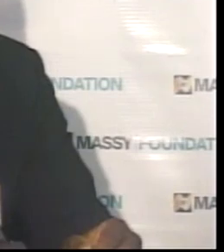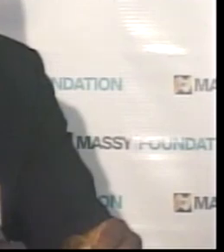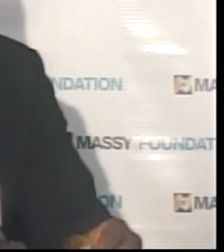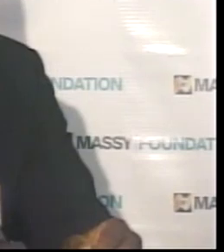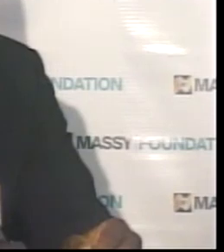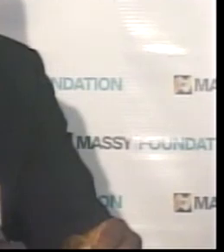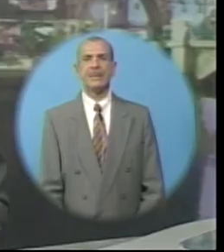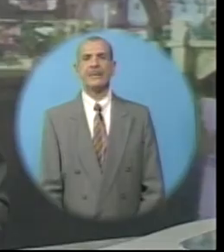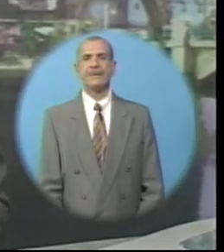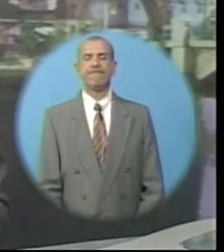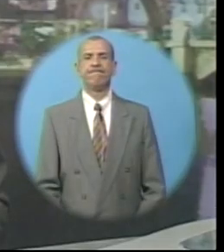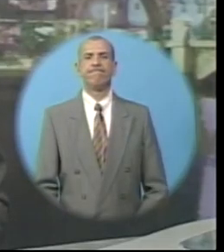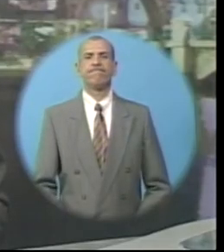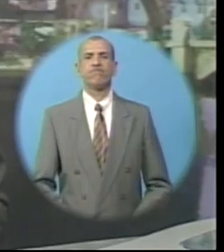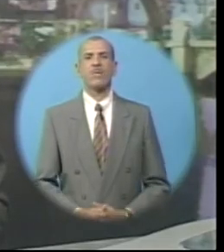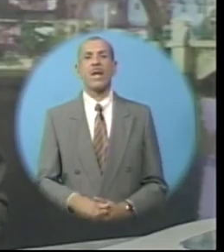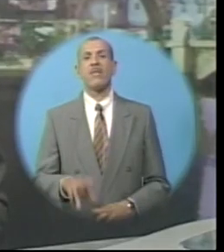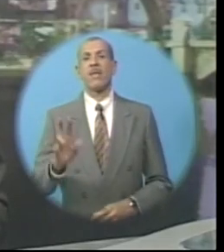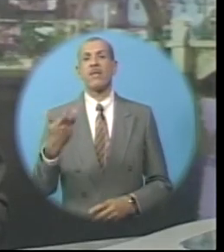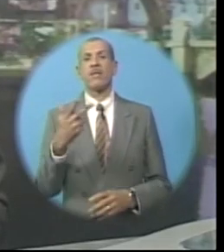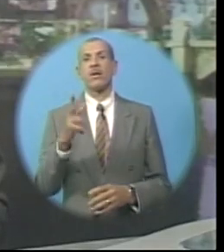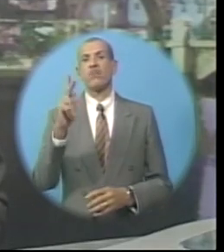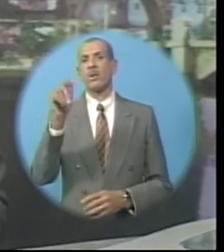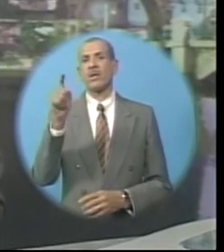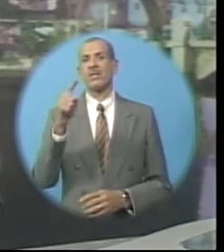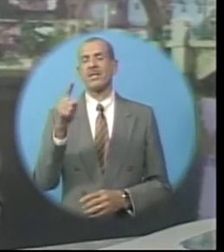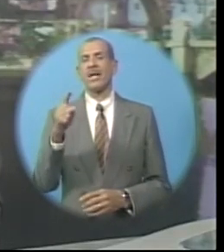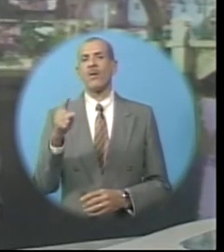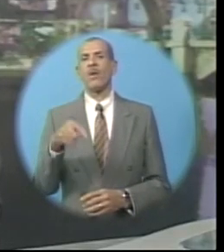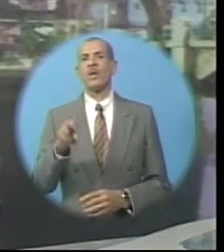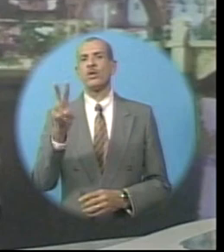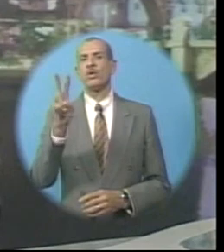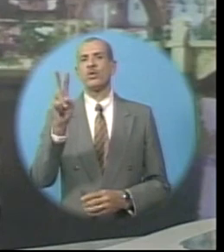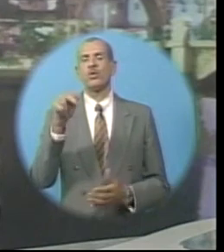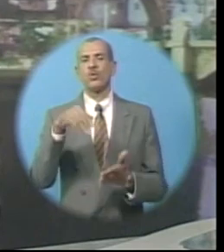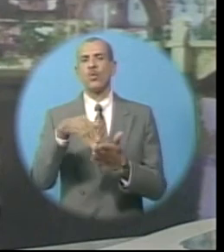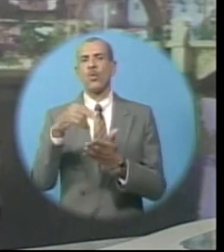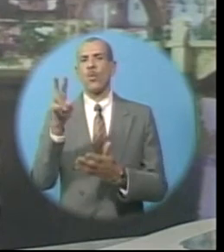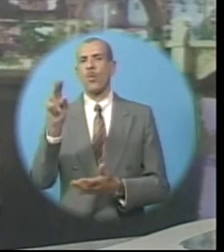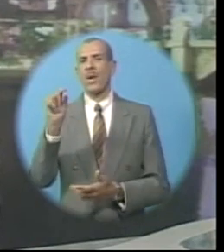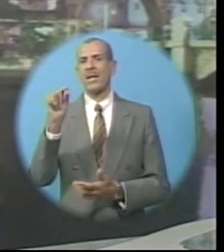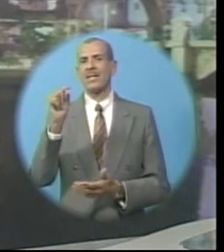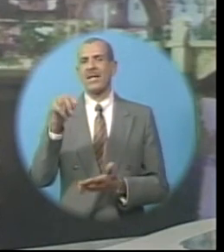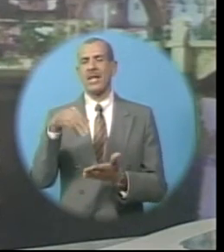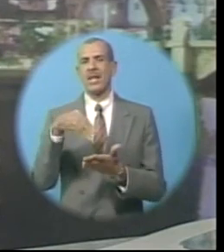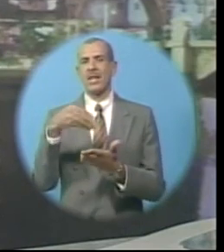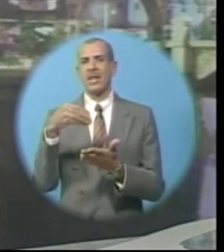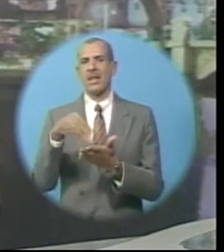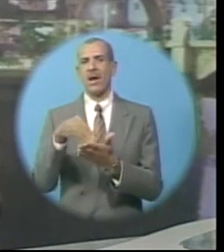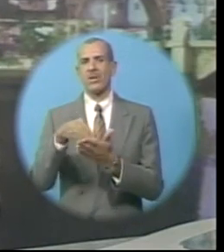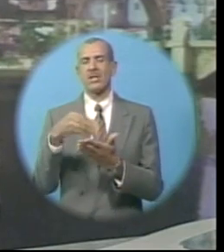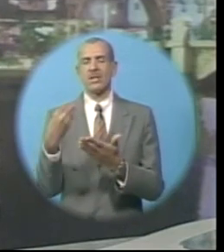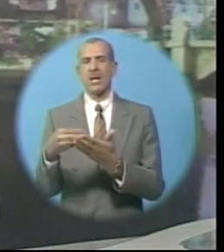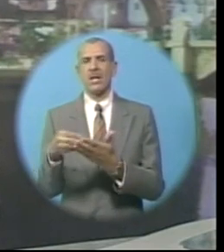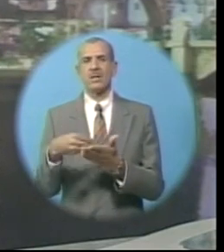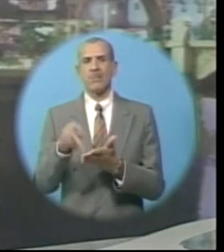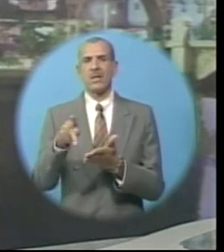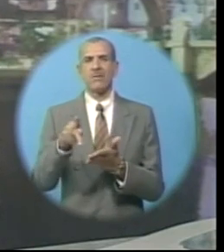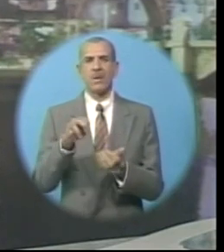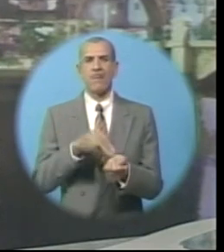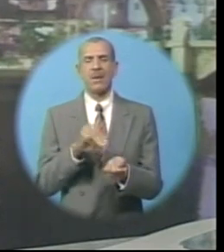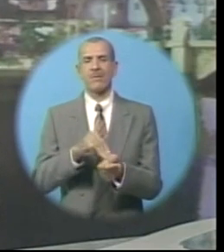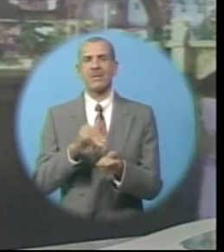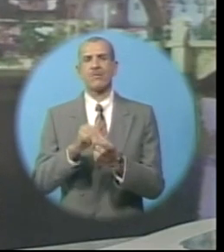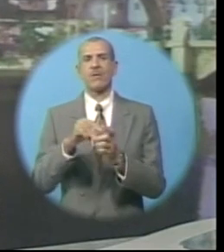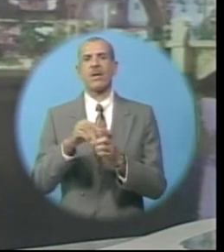$10,900. The third project involves them donating $20,000 to purchase medical supplies for critical